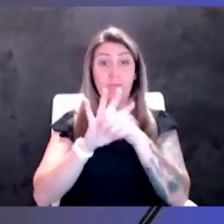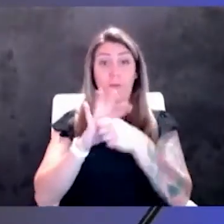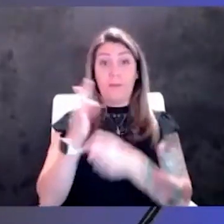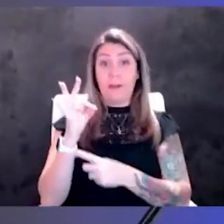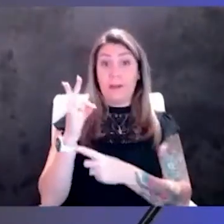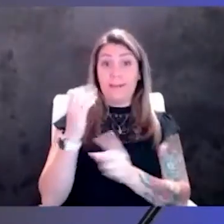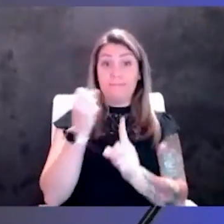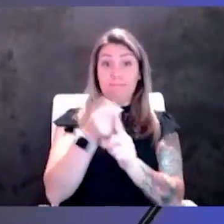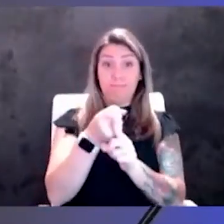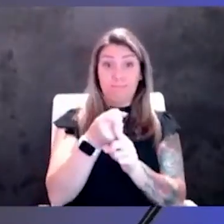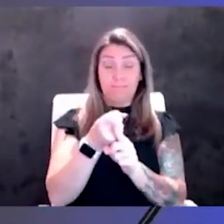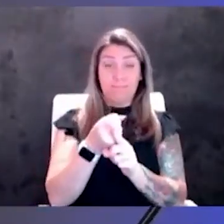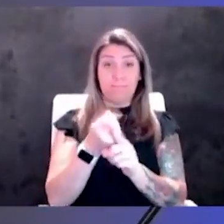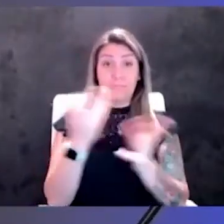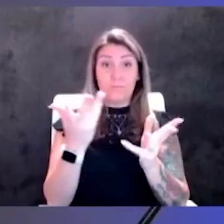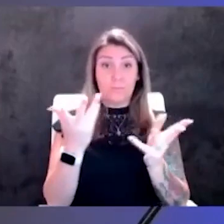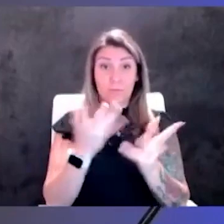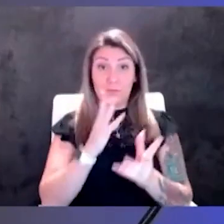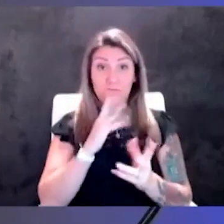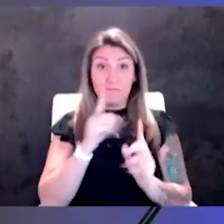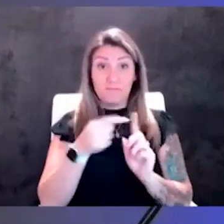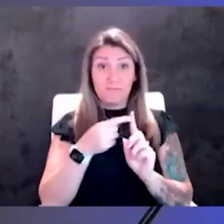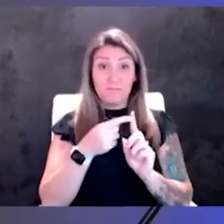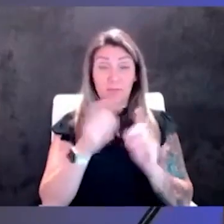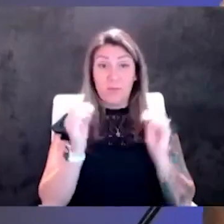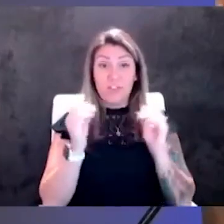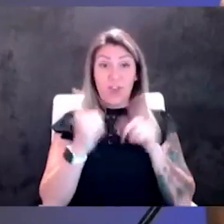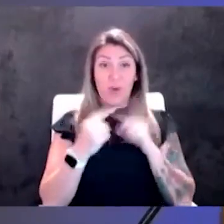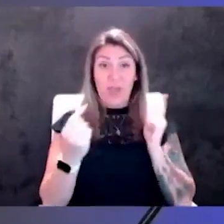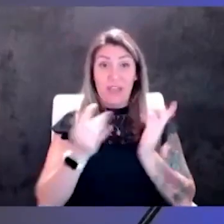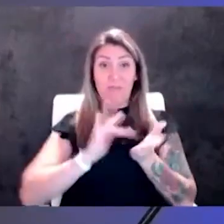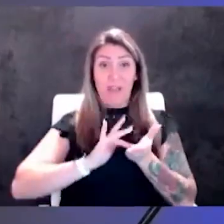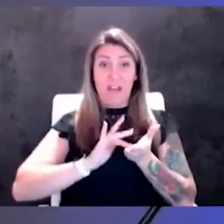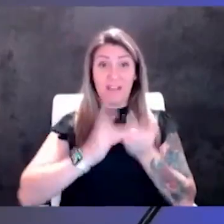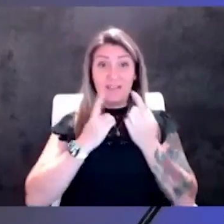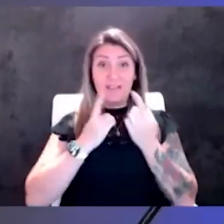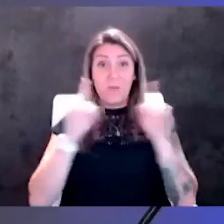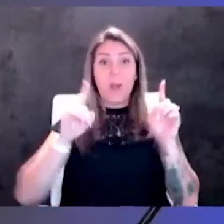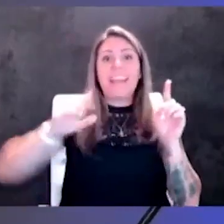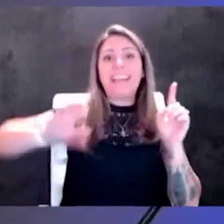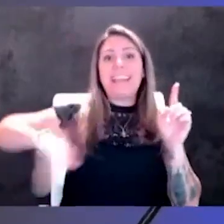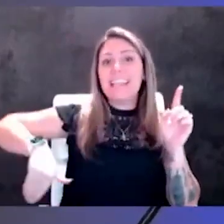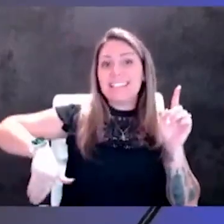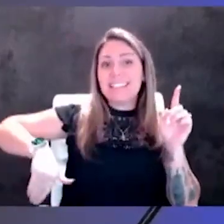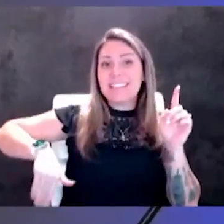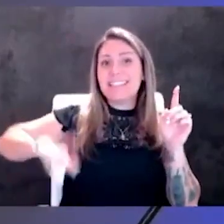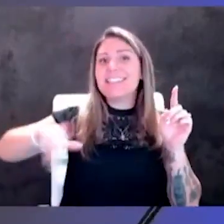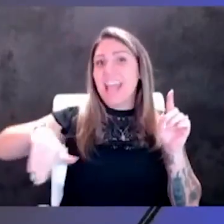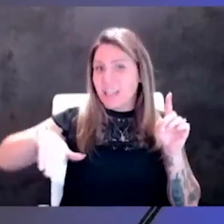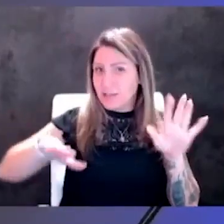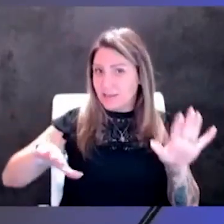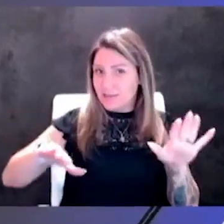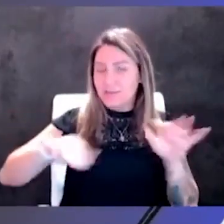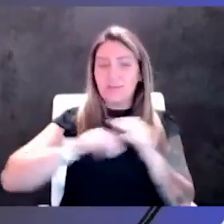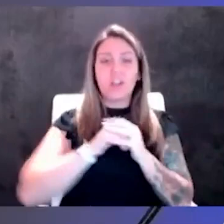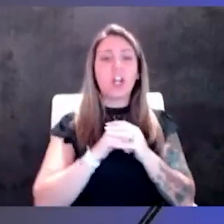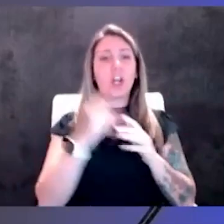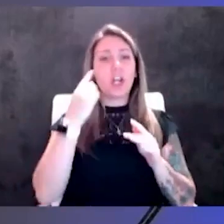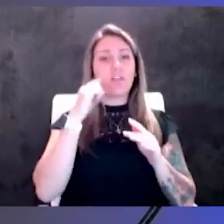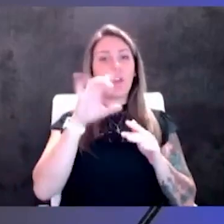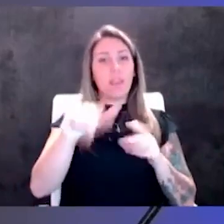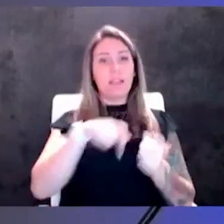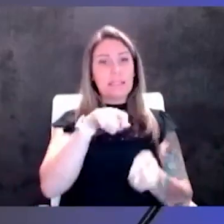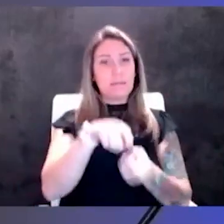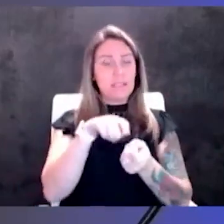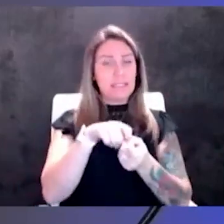we're talking about. We don't have antibiotics that work yet for that particular virus,